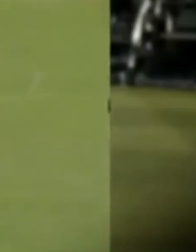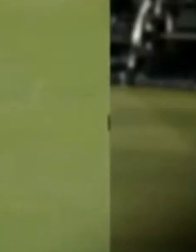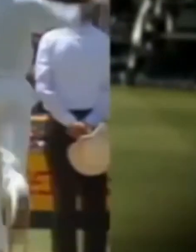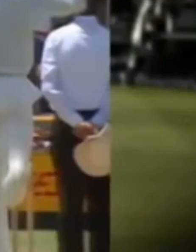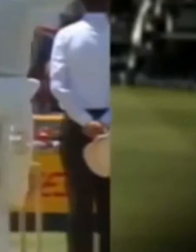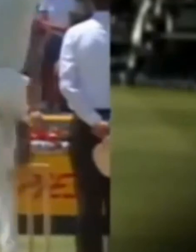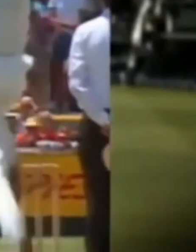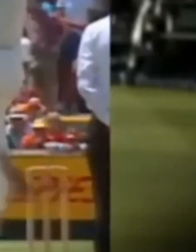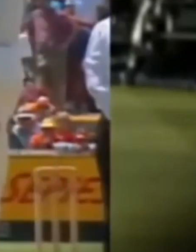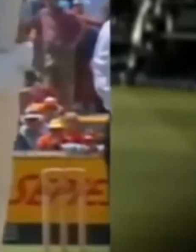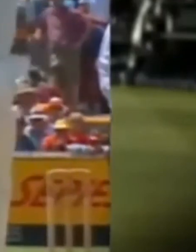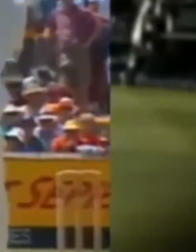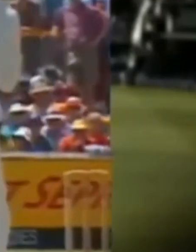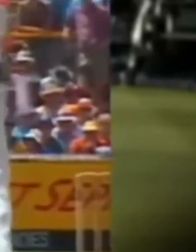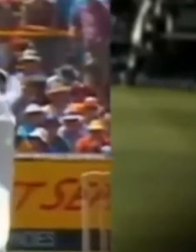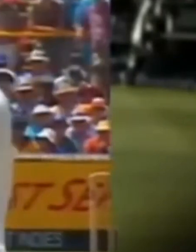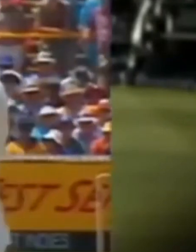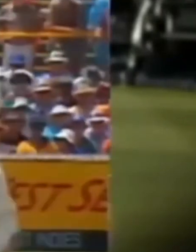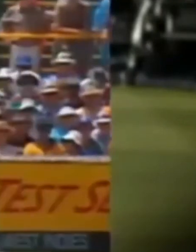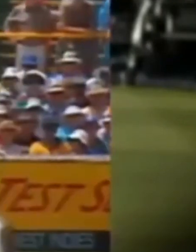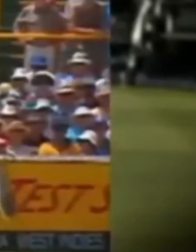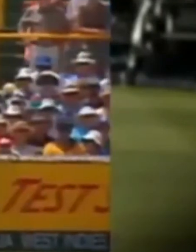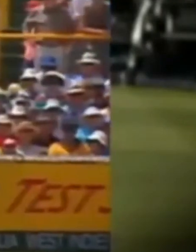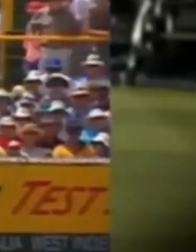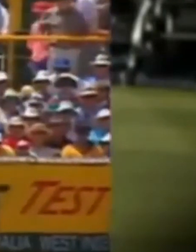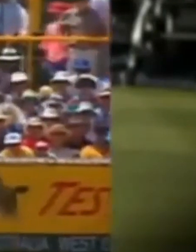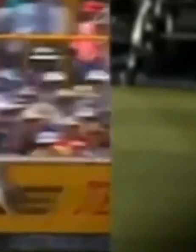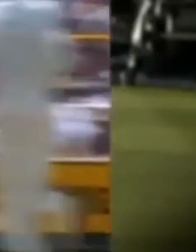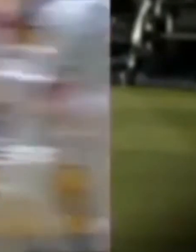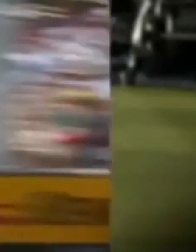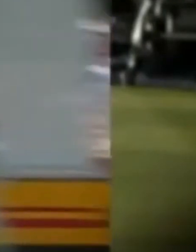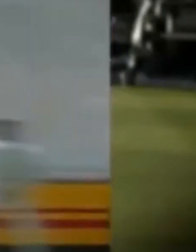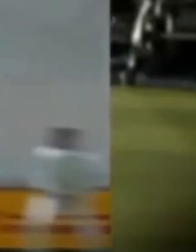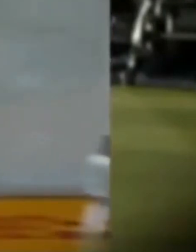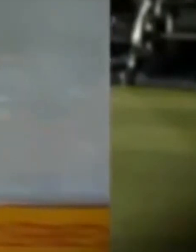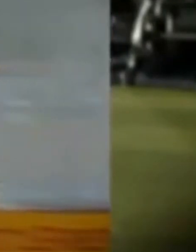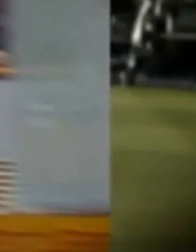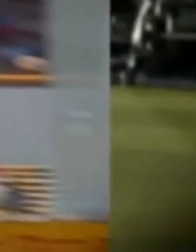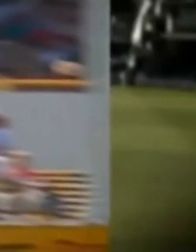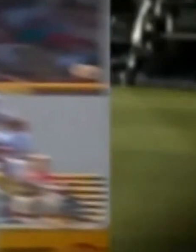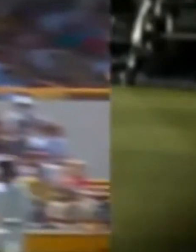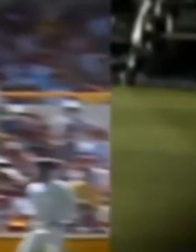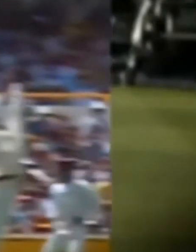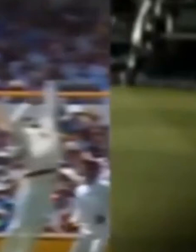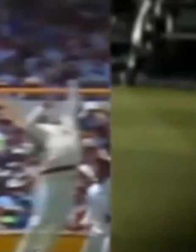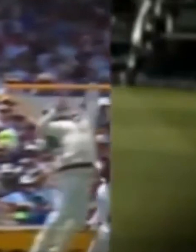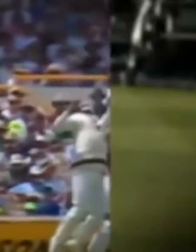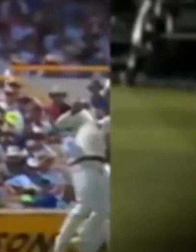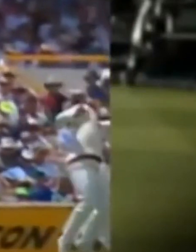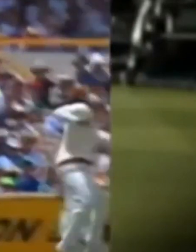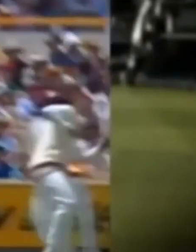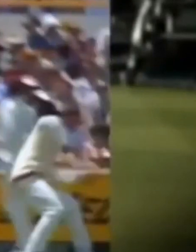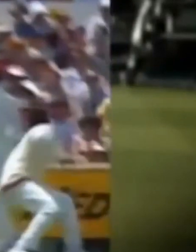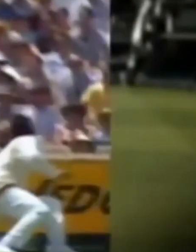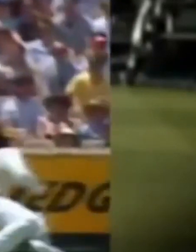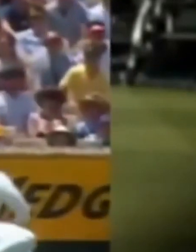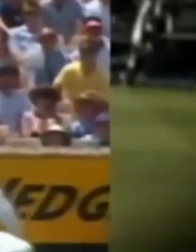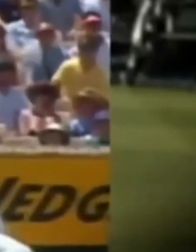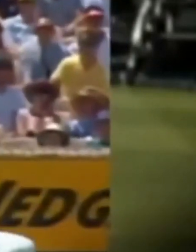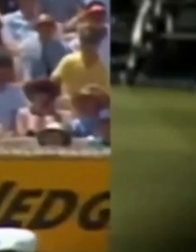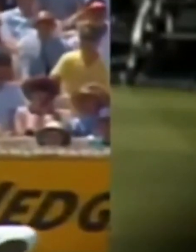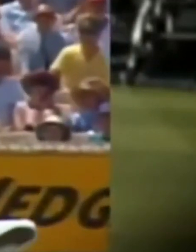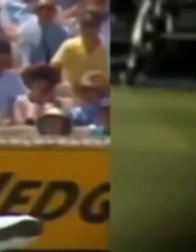tell you personally, you can let him know that Chris Gayle, Universe Boss, have no respect for